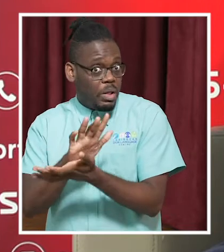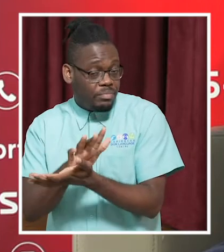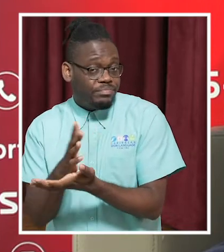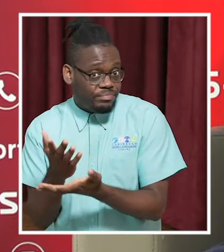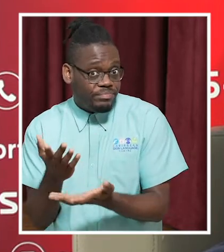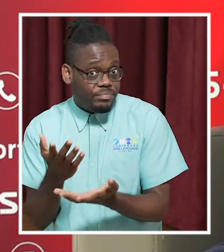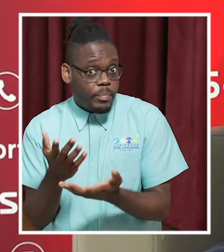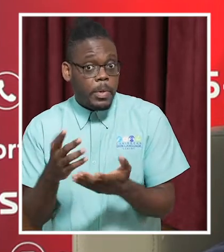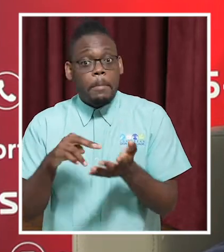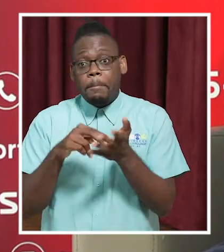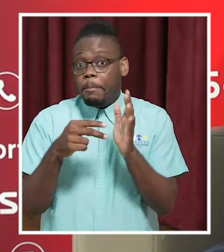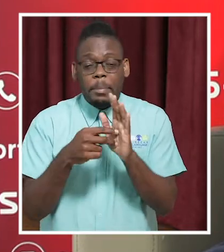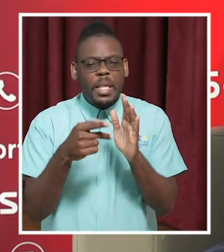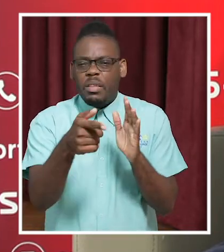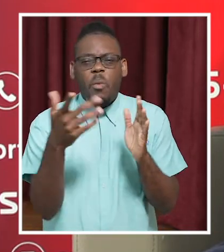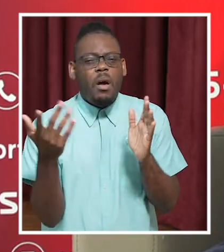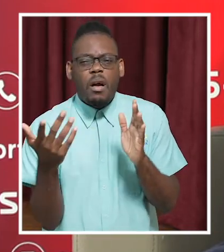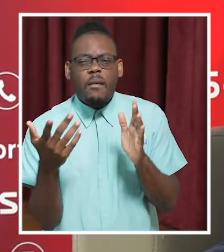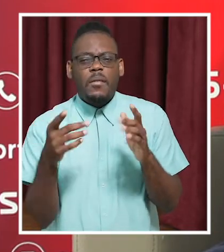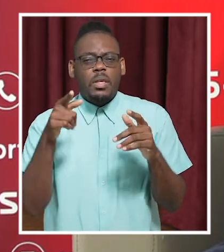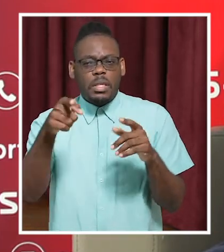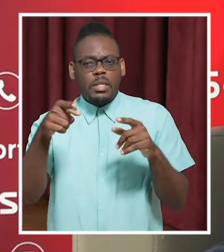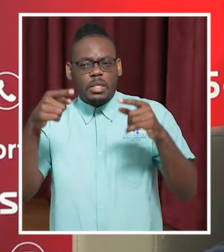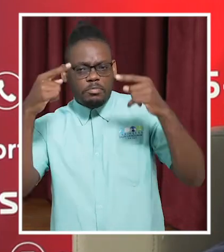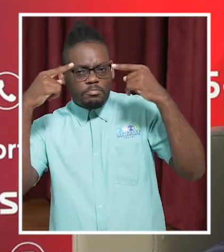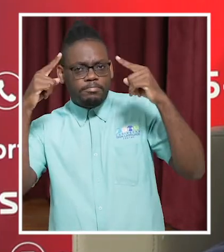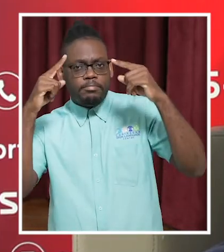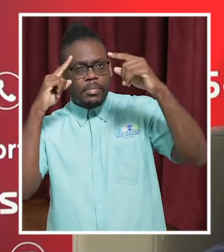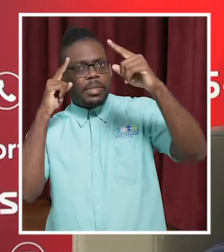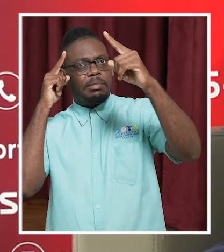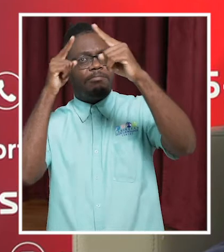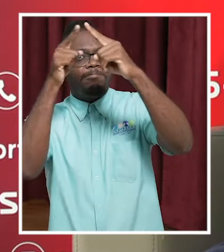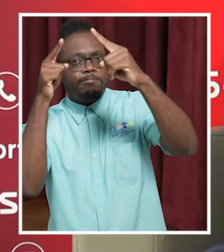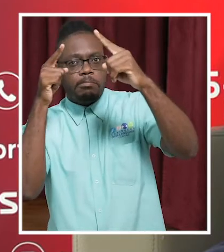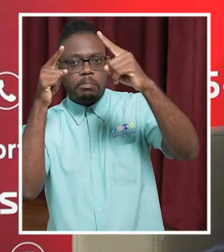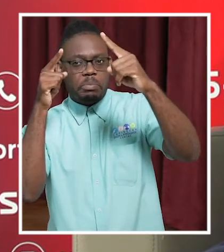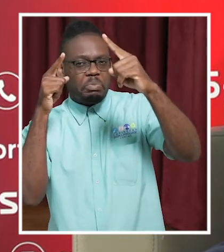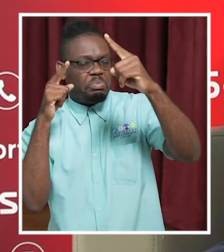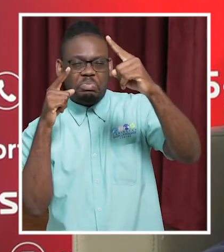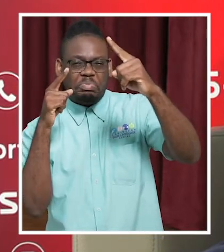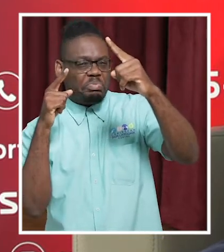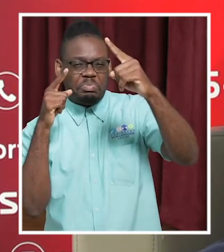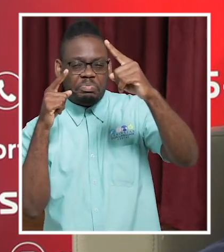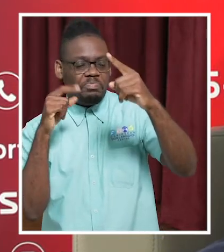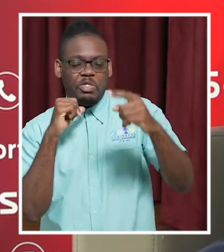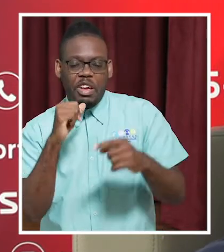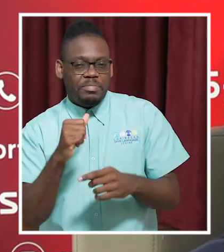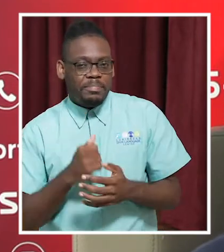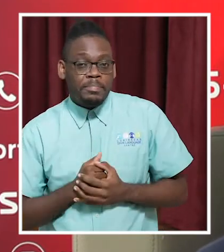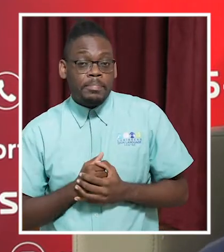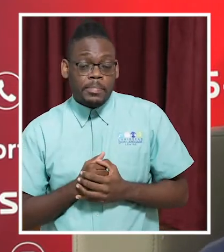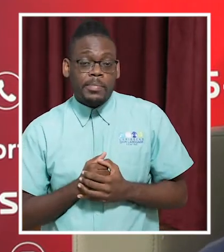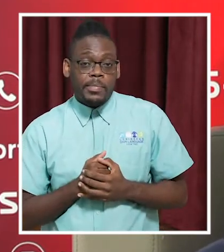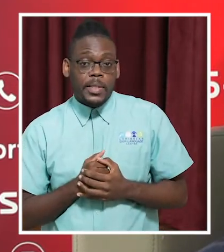is not optimal, and that decline in academic performance sometimes represents itself